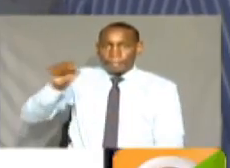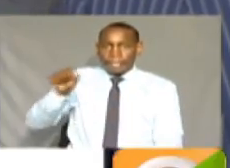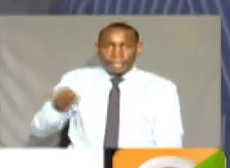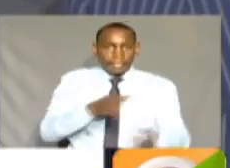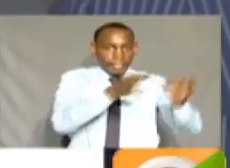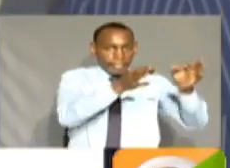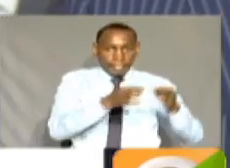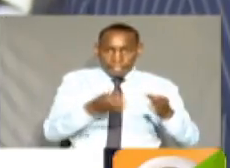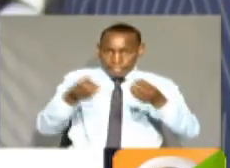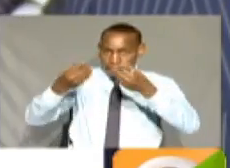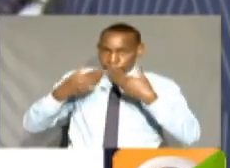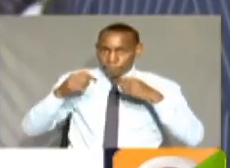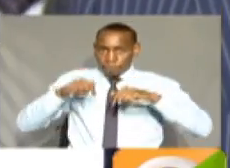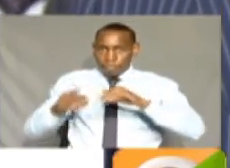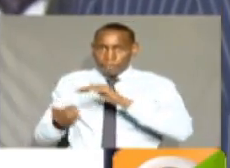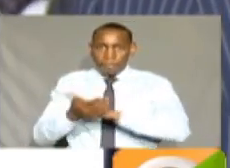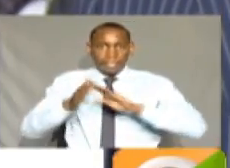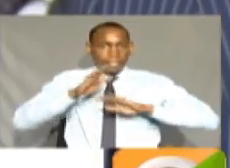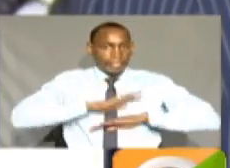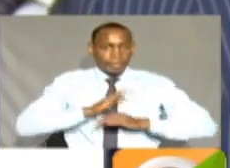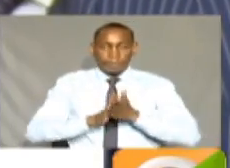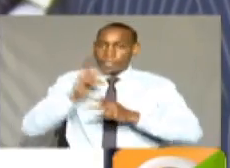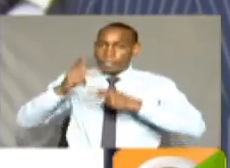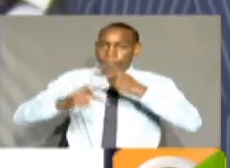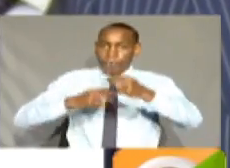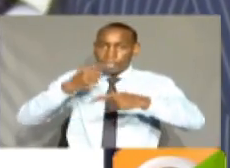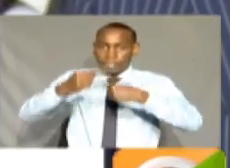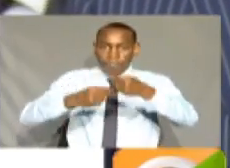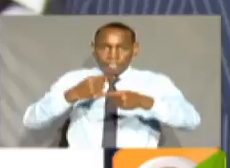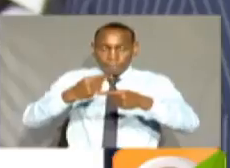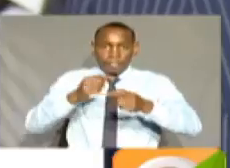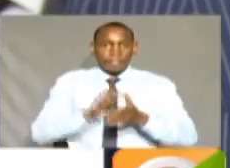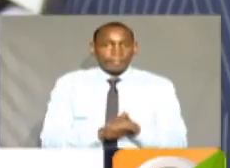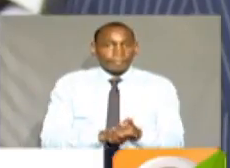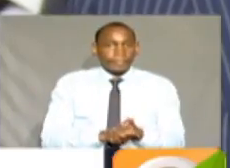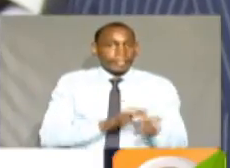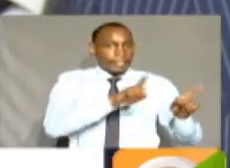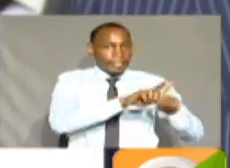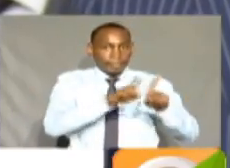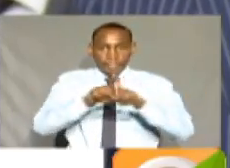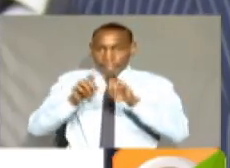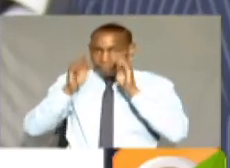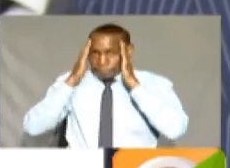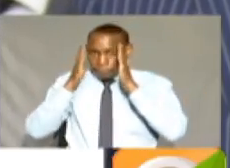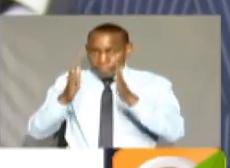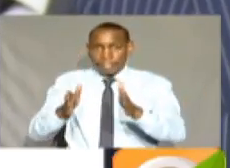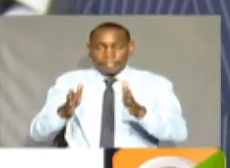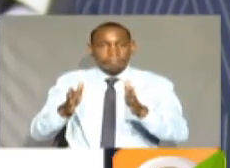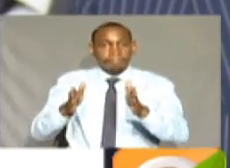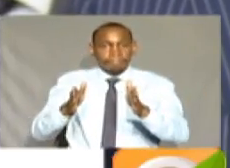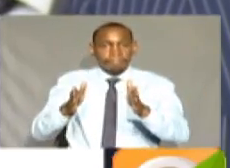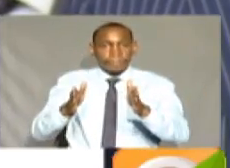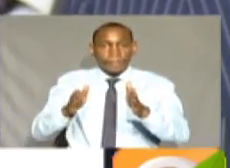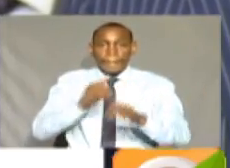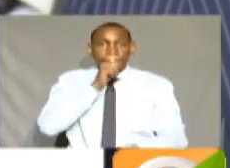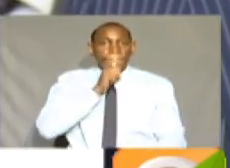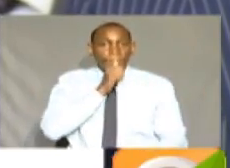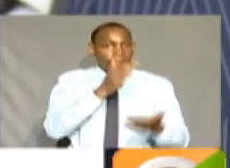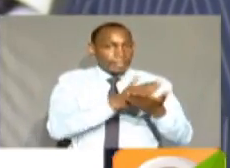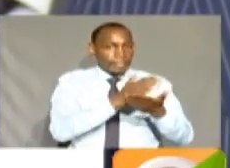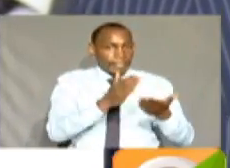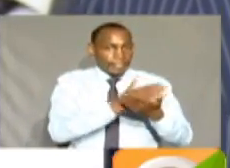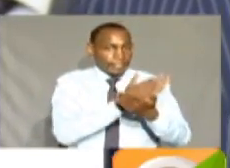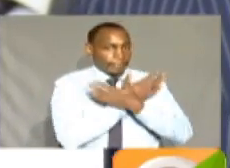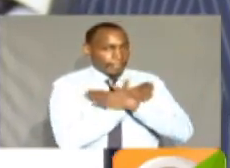Treasury has briefed us this morning, and we are satisfied with the progress that is being made in this area. And we have committed to our private sector